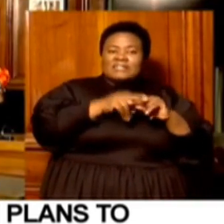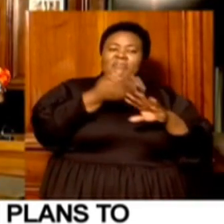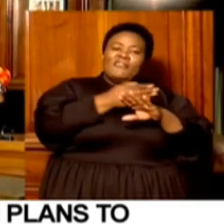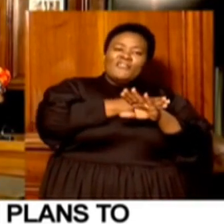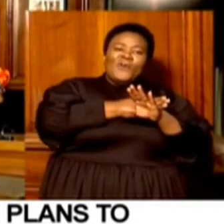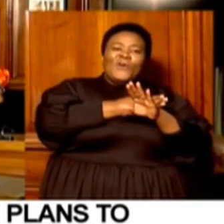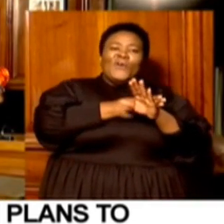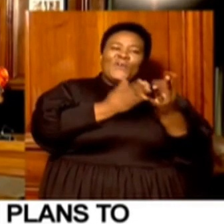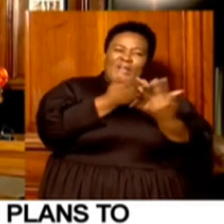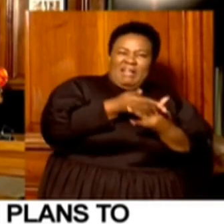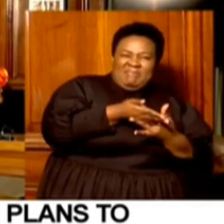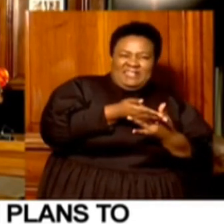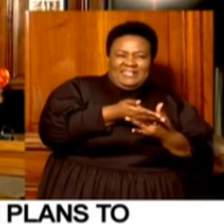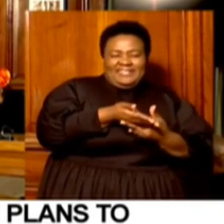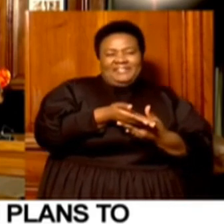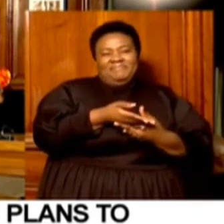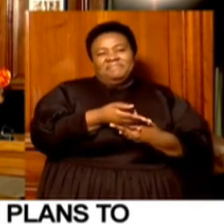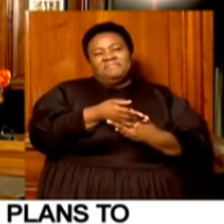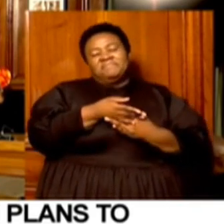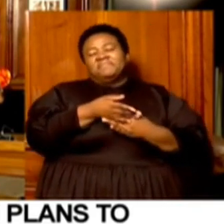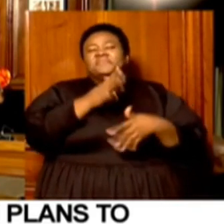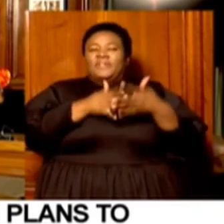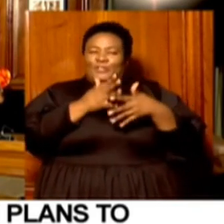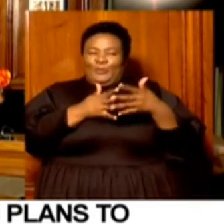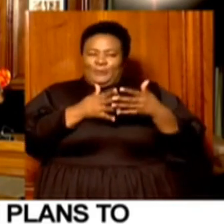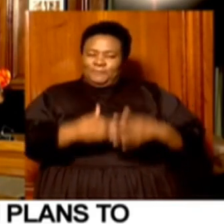Okay. So I know that